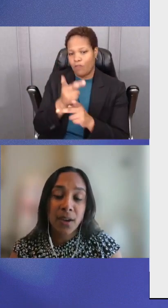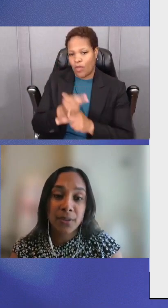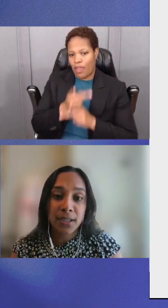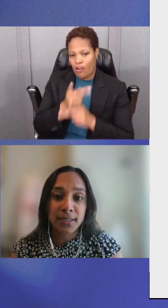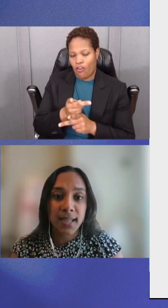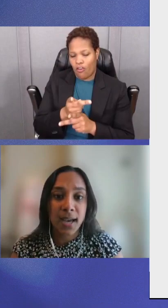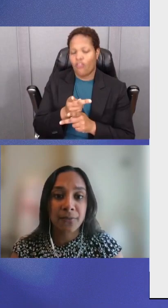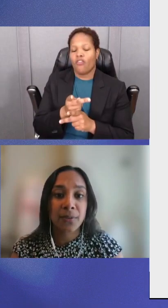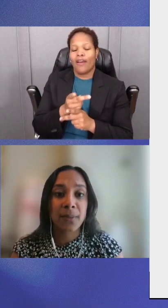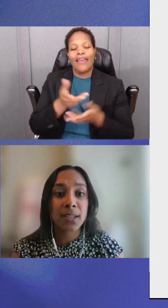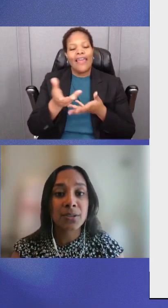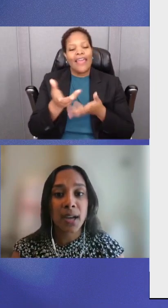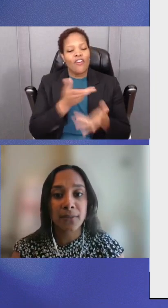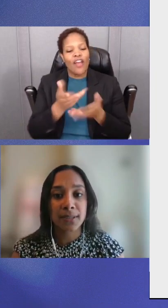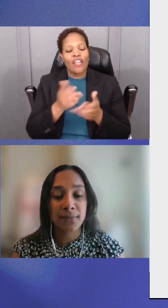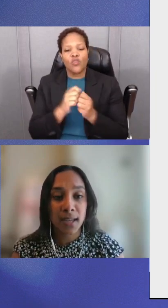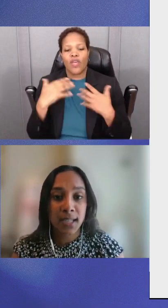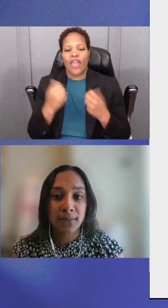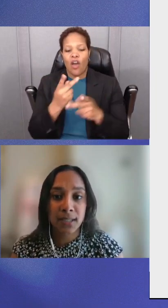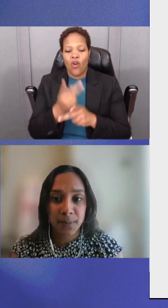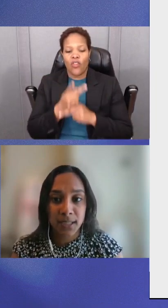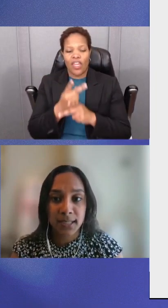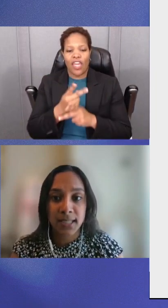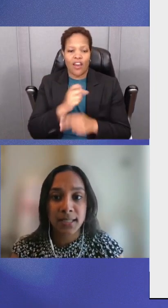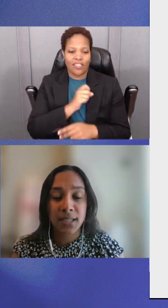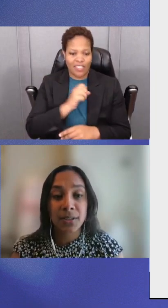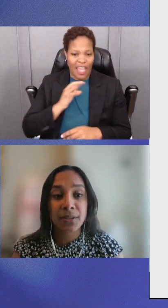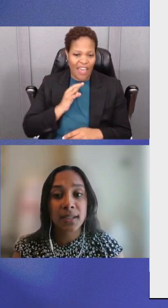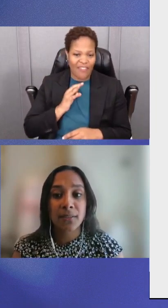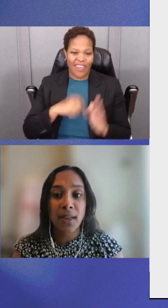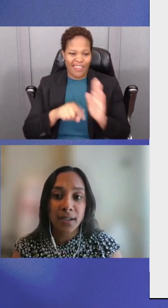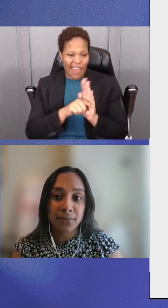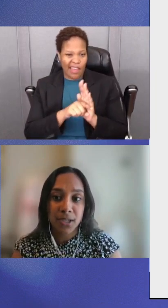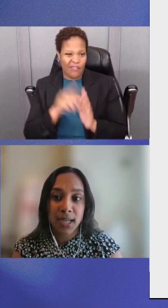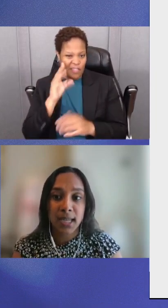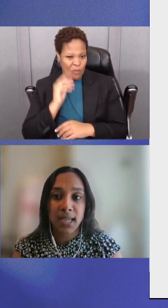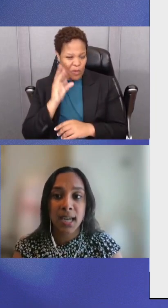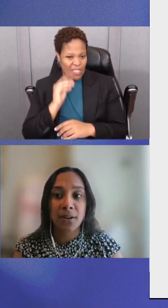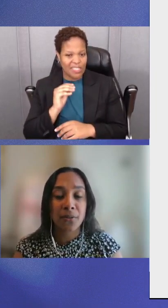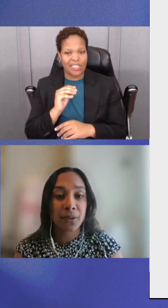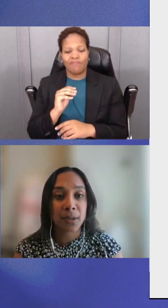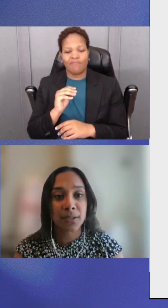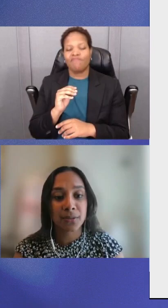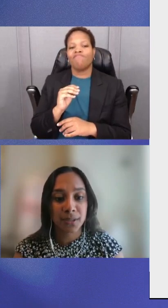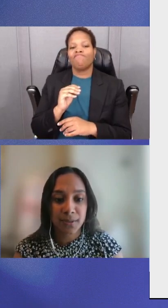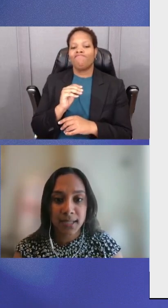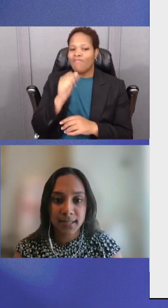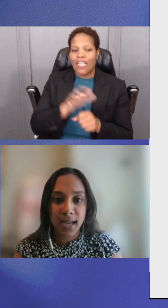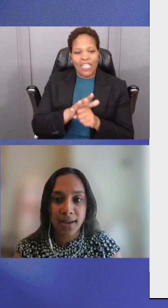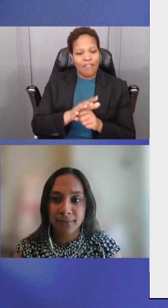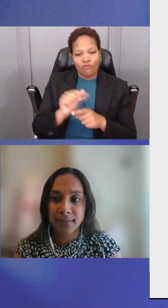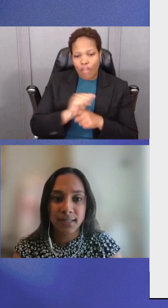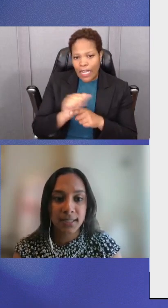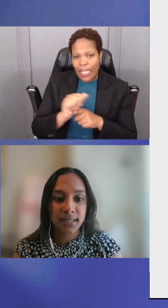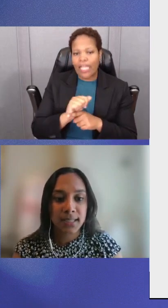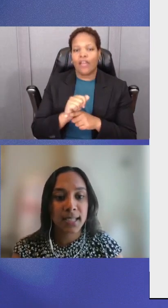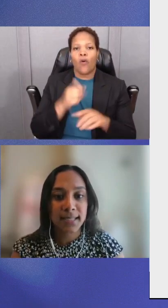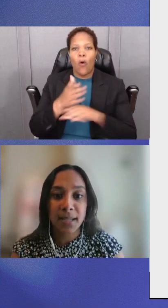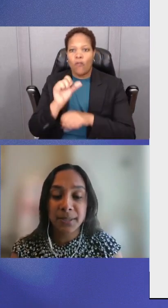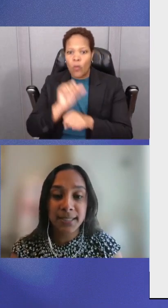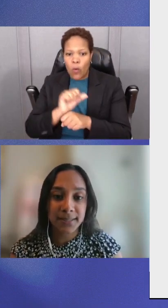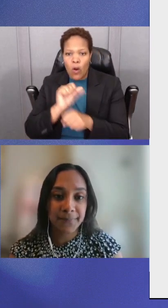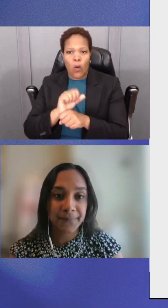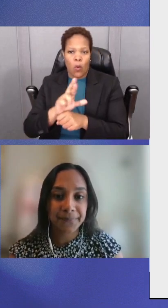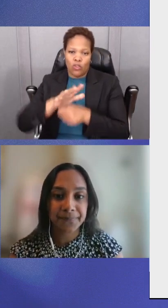with healthcare staff were main drivers of negative experiences, including a lack of training and overworked or stressed staff. Next